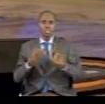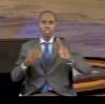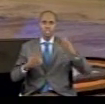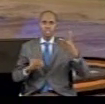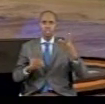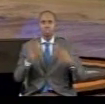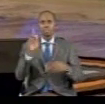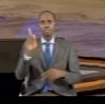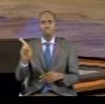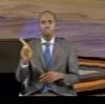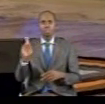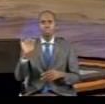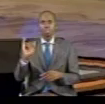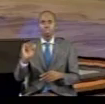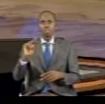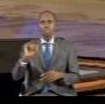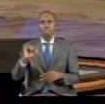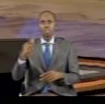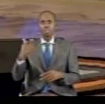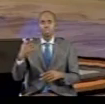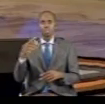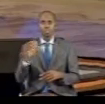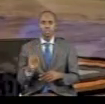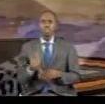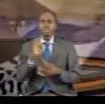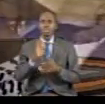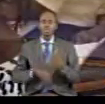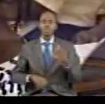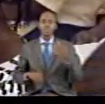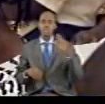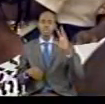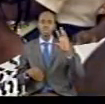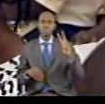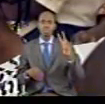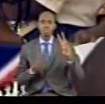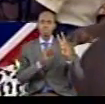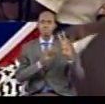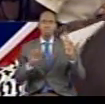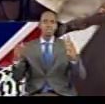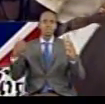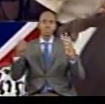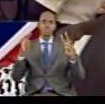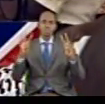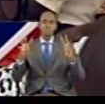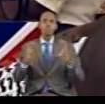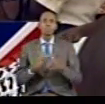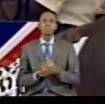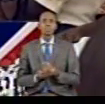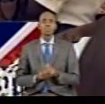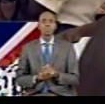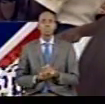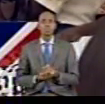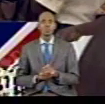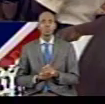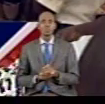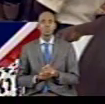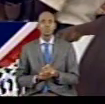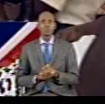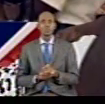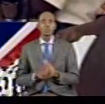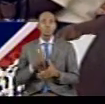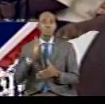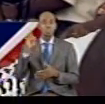6, reading from verse 14. 2 Kings chapter 6, verse 14.